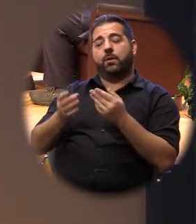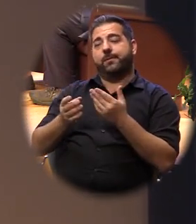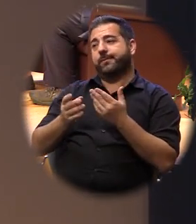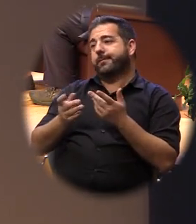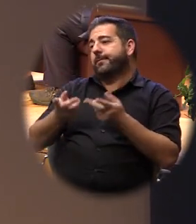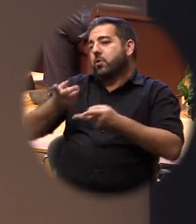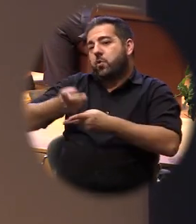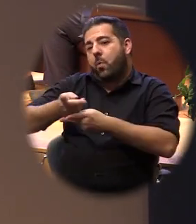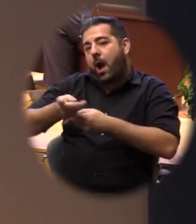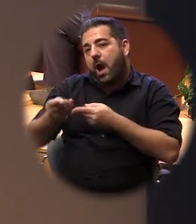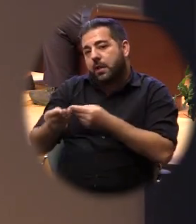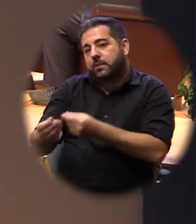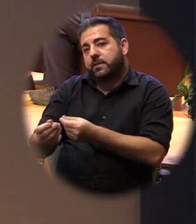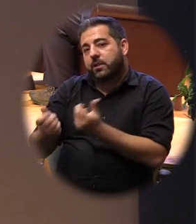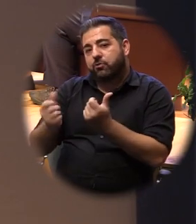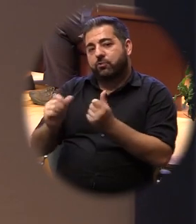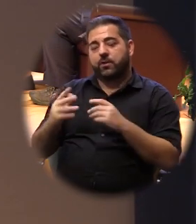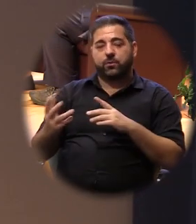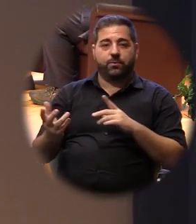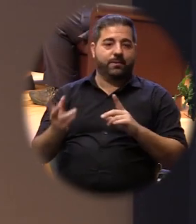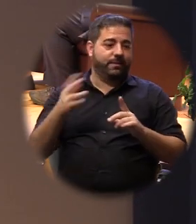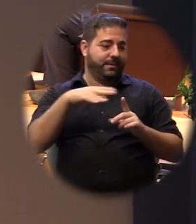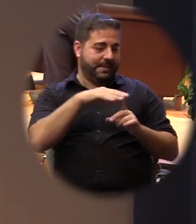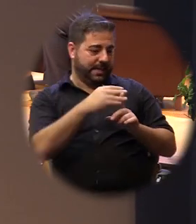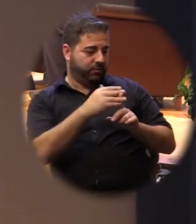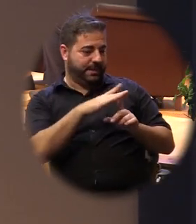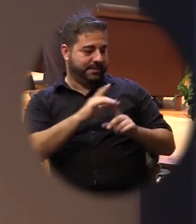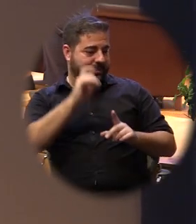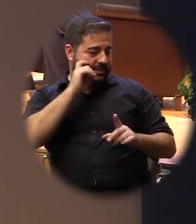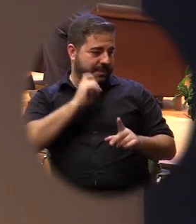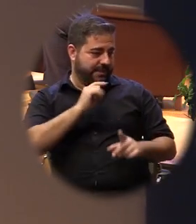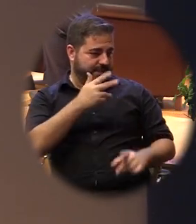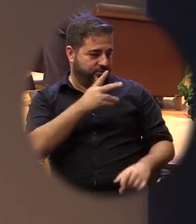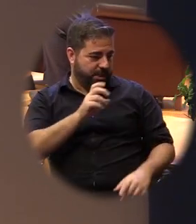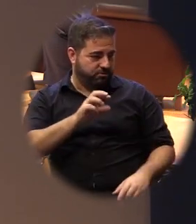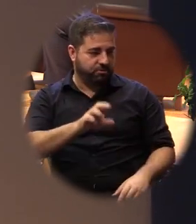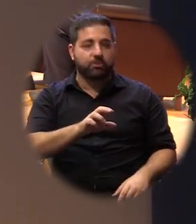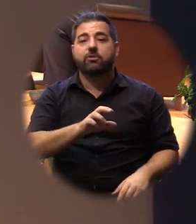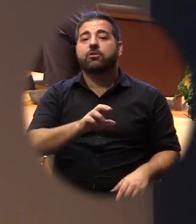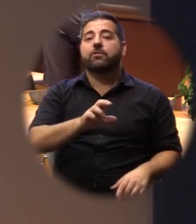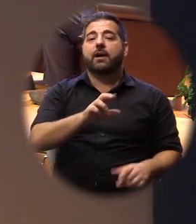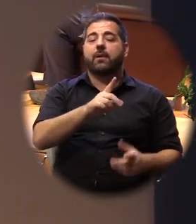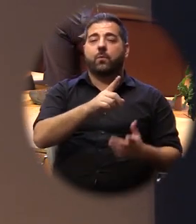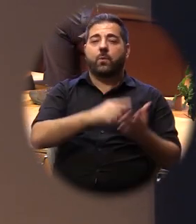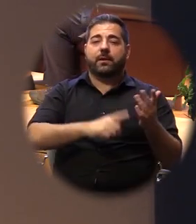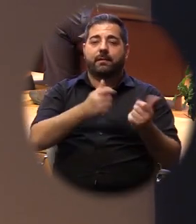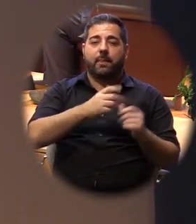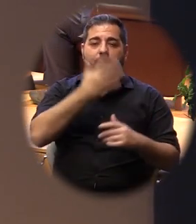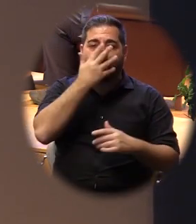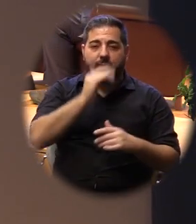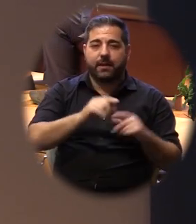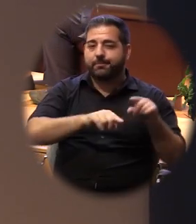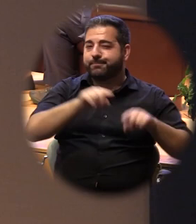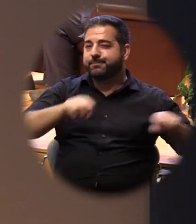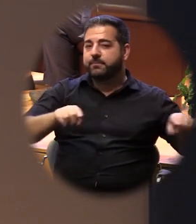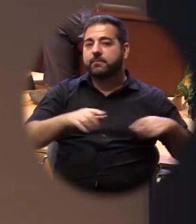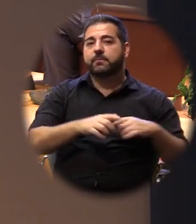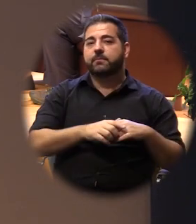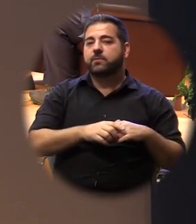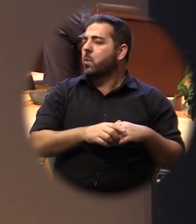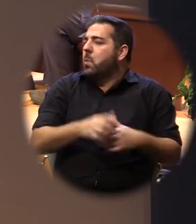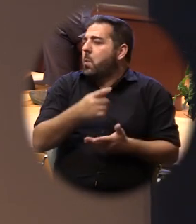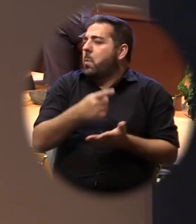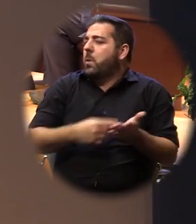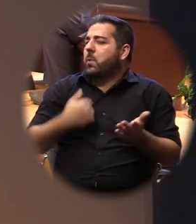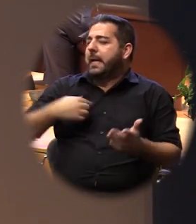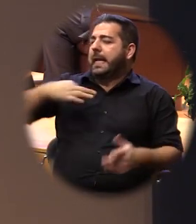to contextualize sex and gender in all the different forms and contexts that these can take. What do we gain,